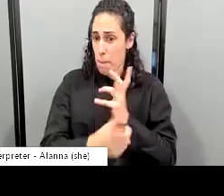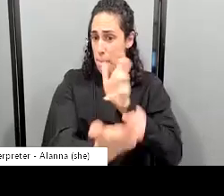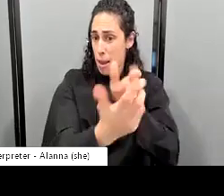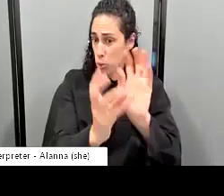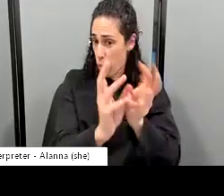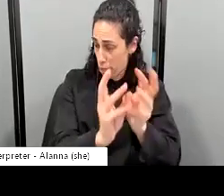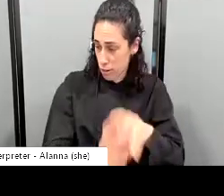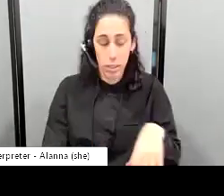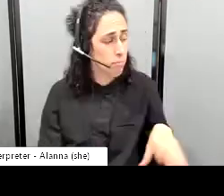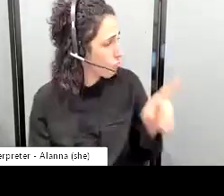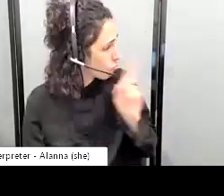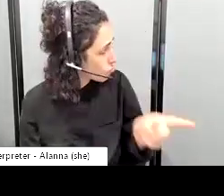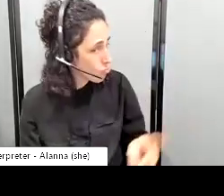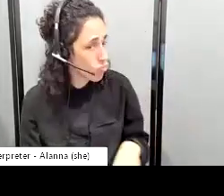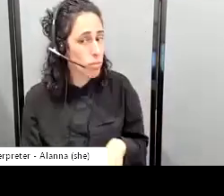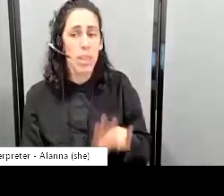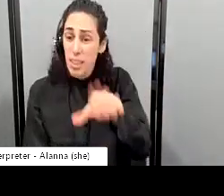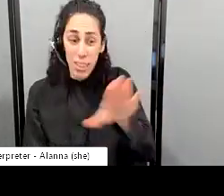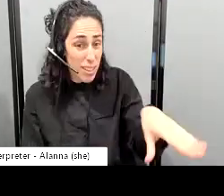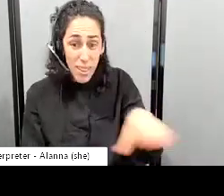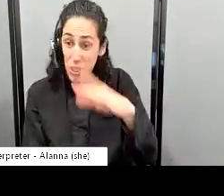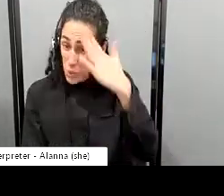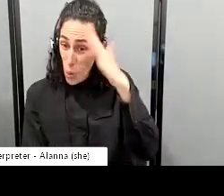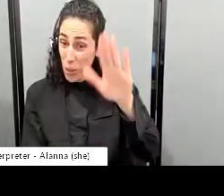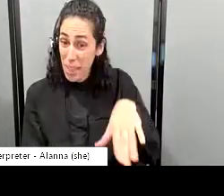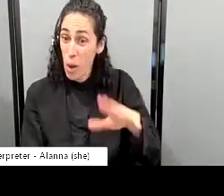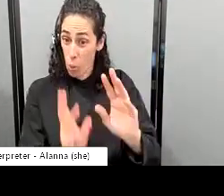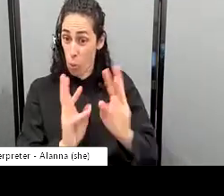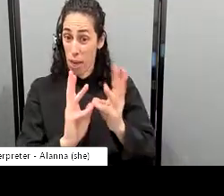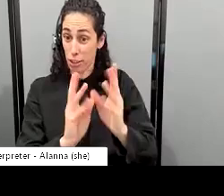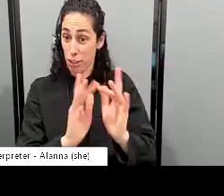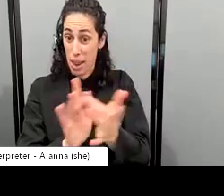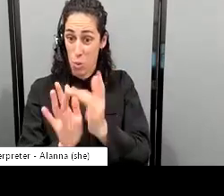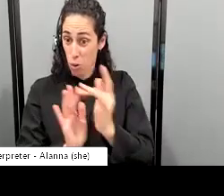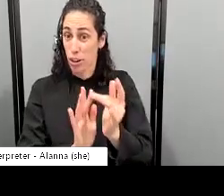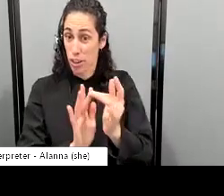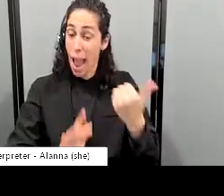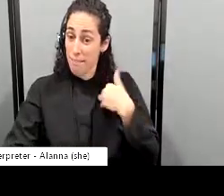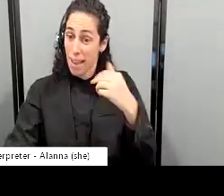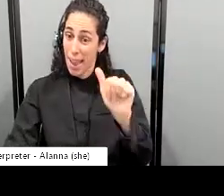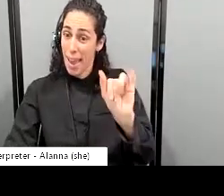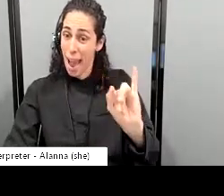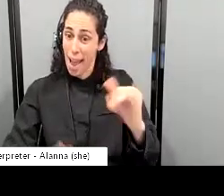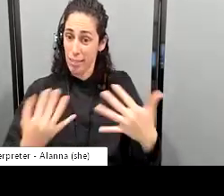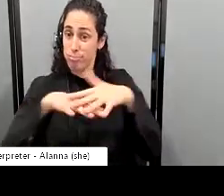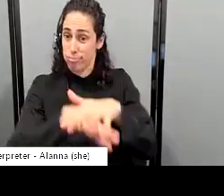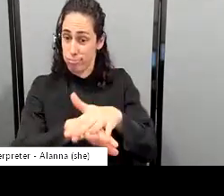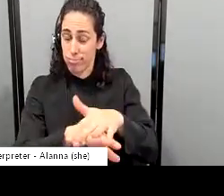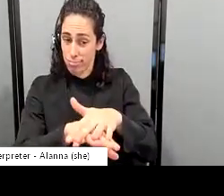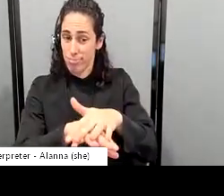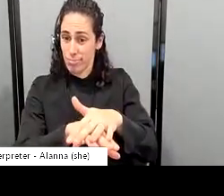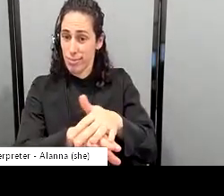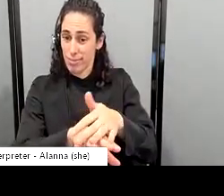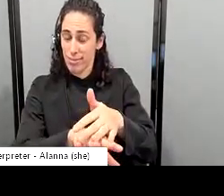The Weather Network itself has come up with his integrated AI into itself. And that's one of the things you can say, how do I dress for this